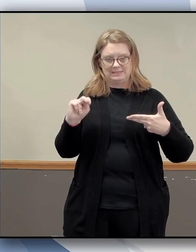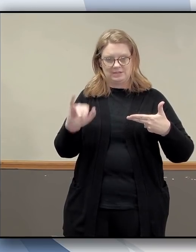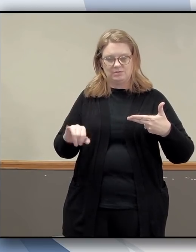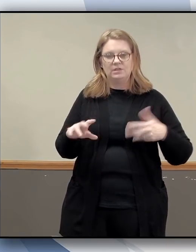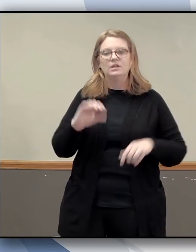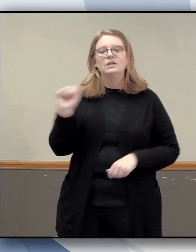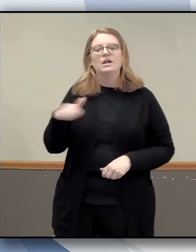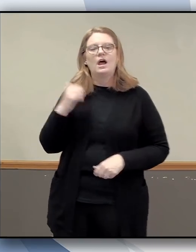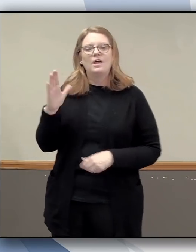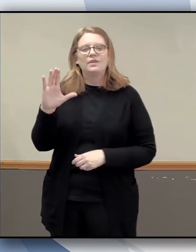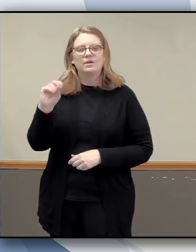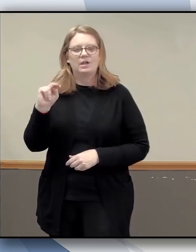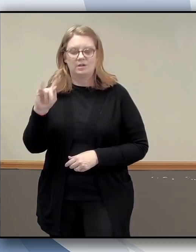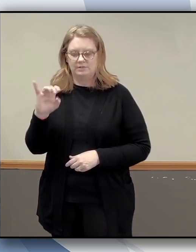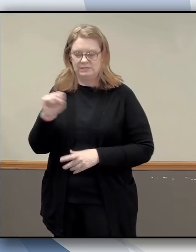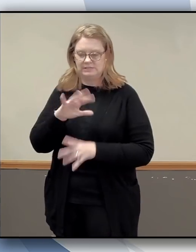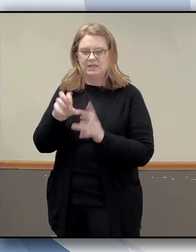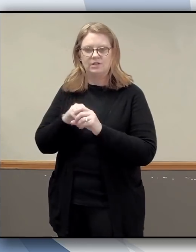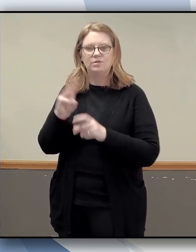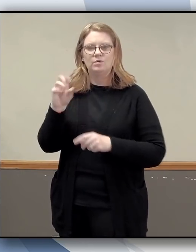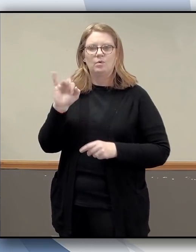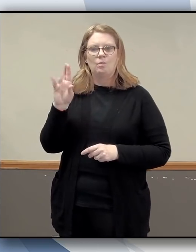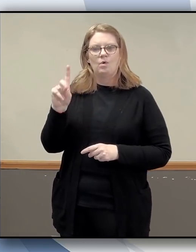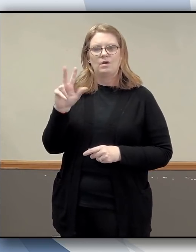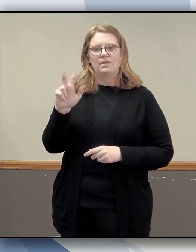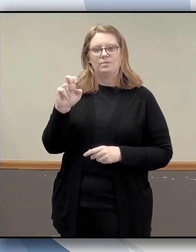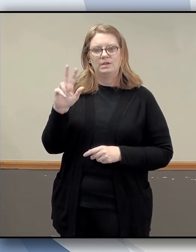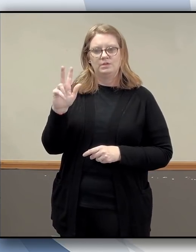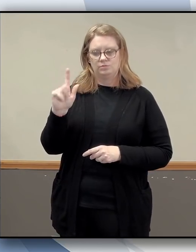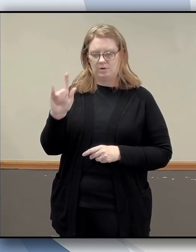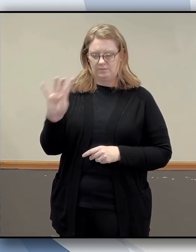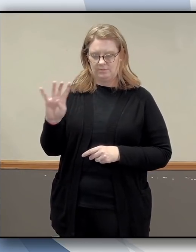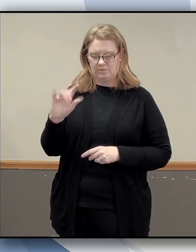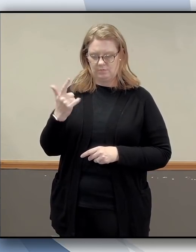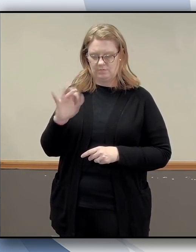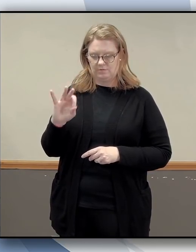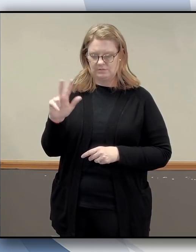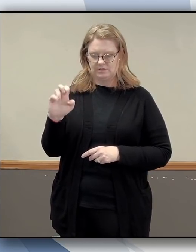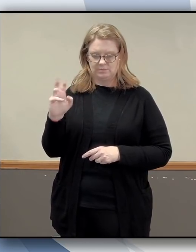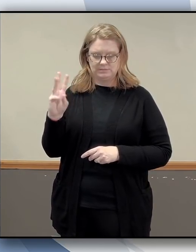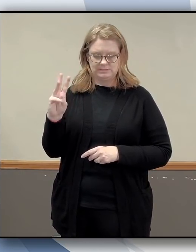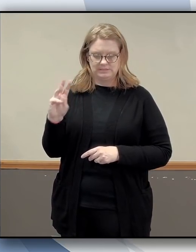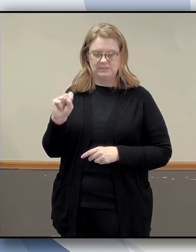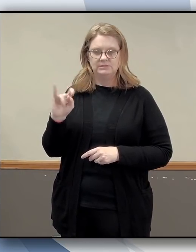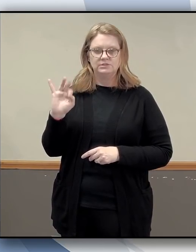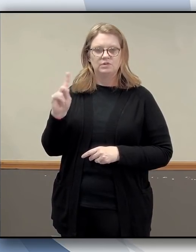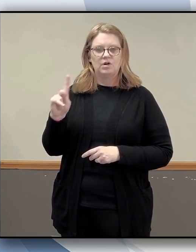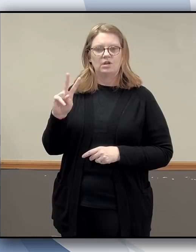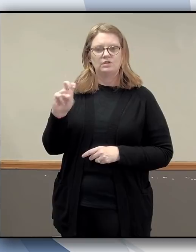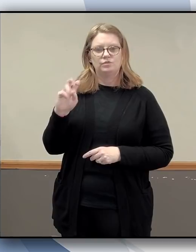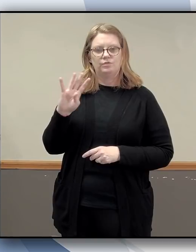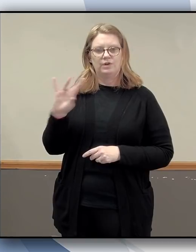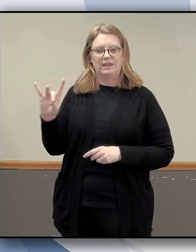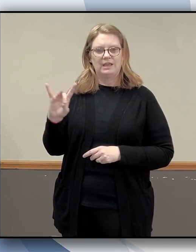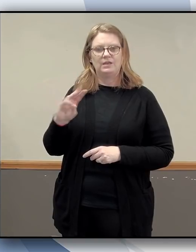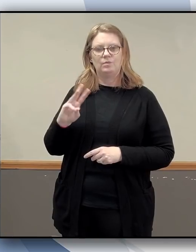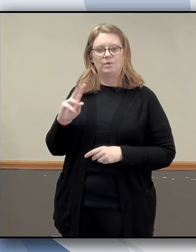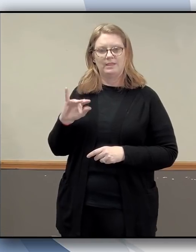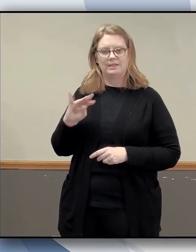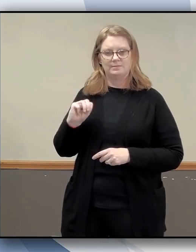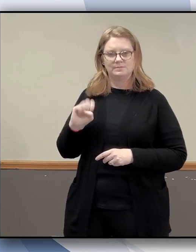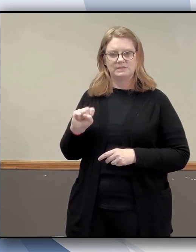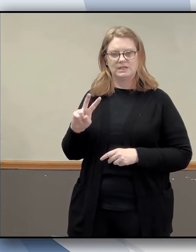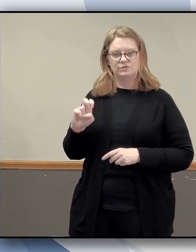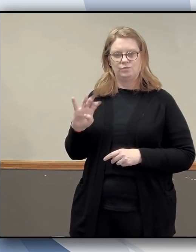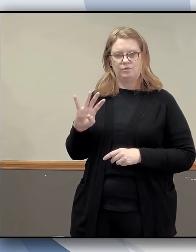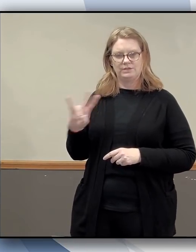more than 100 active cases include Ward at 324, Grand Forks at 316, Stark at 248, Williams at